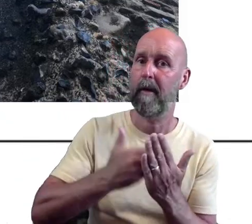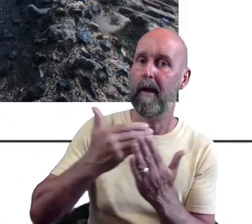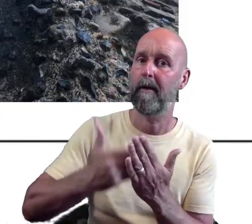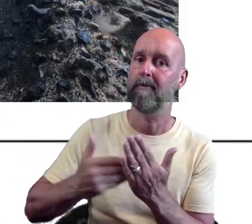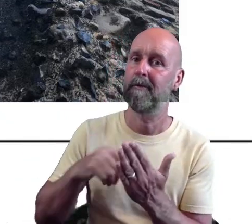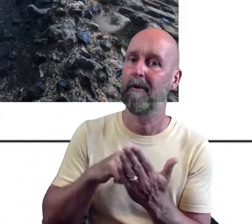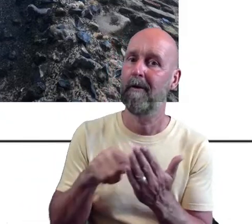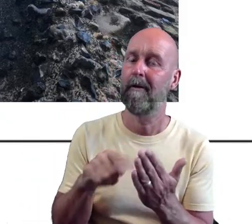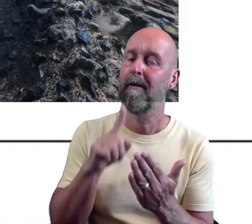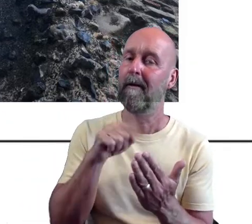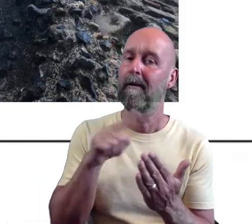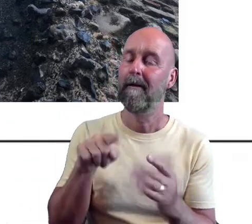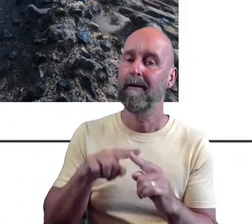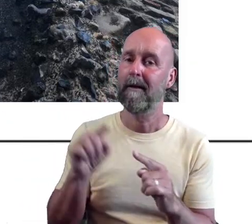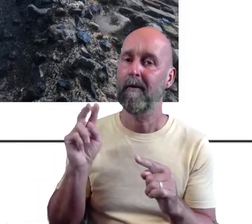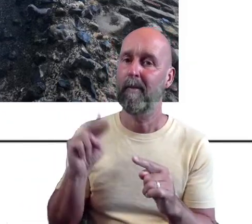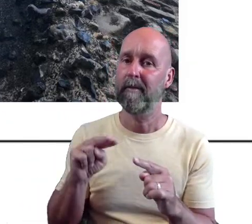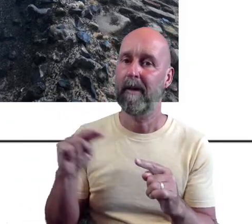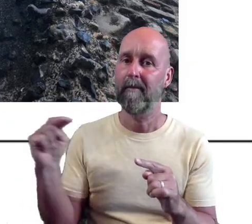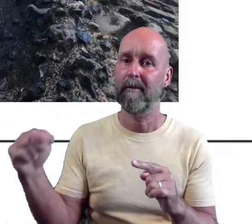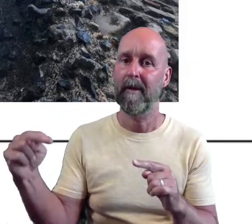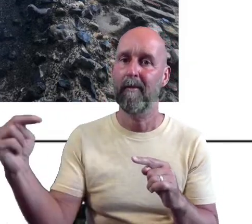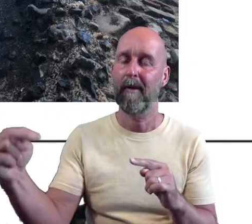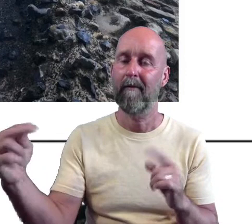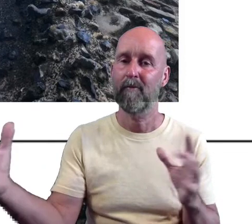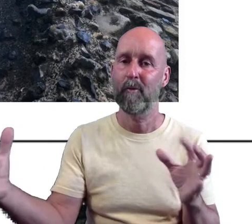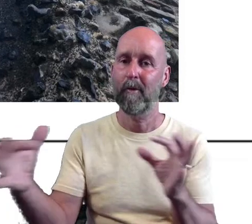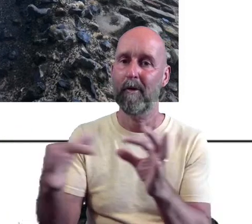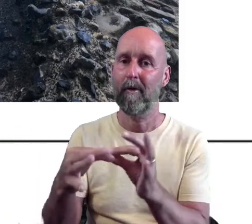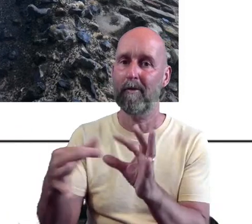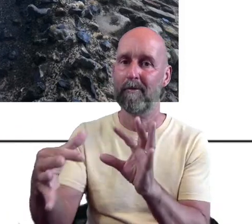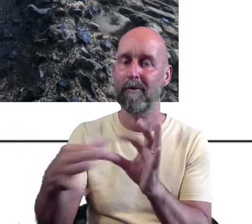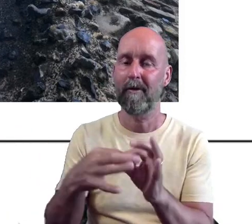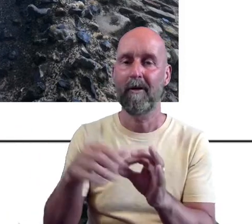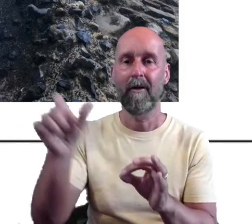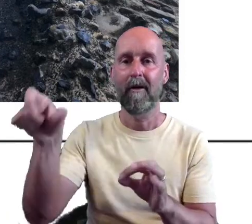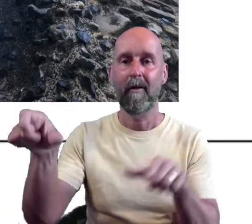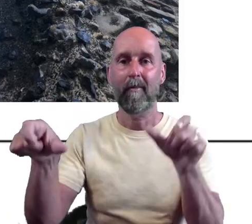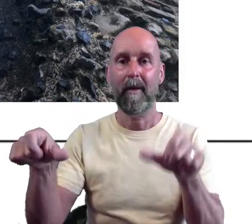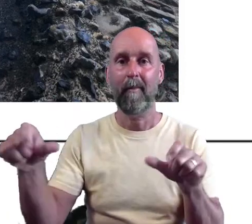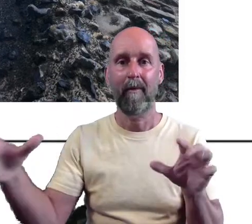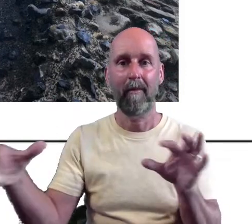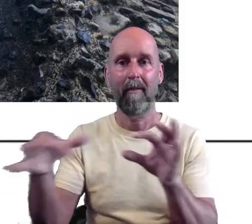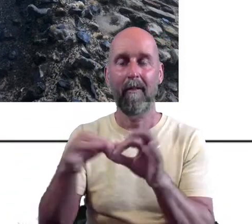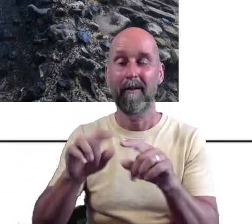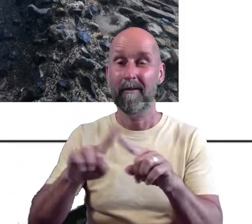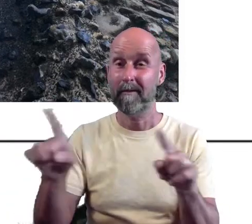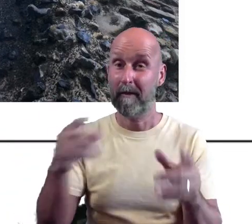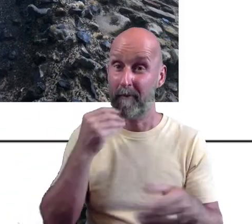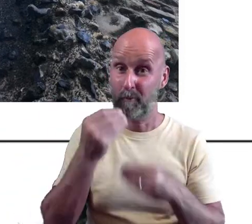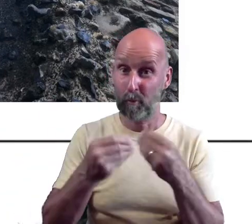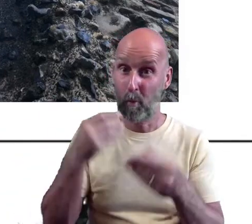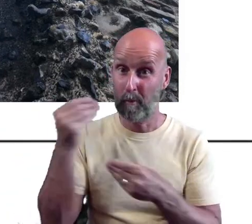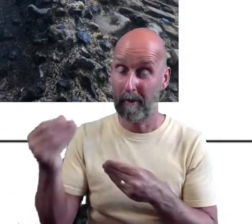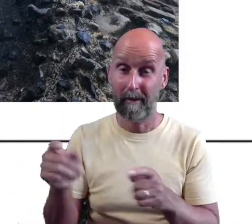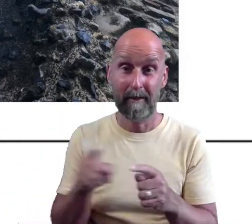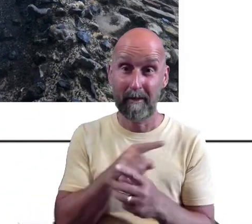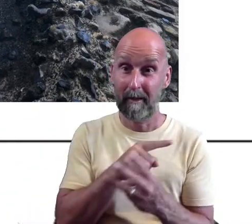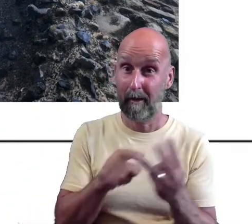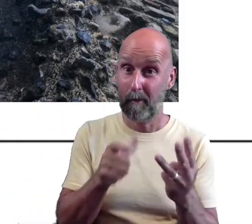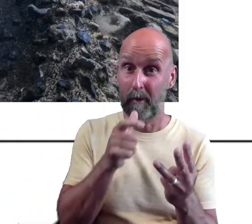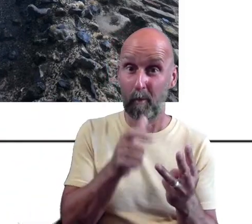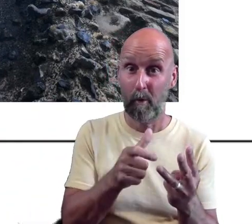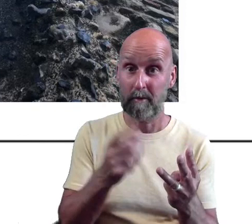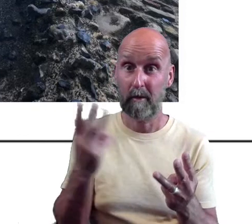and perspectives to converge. So 2 people could write a completely different story using those same 3 What 3